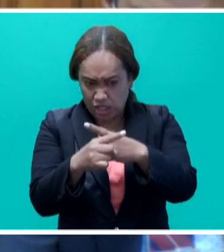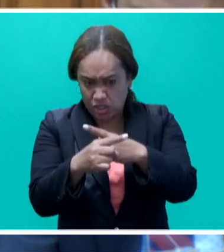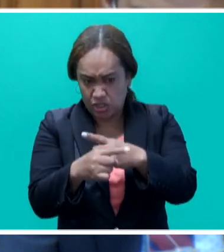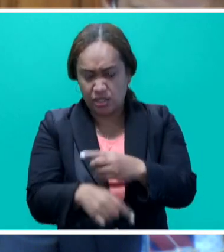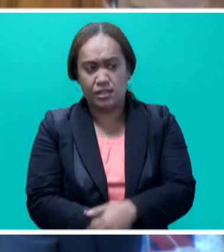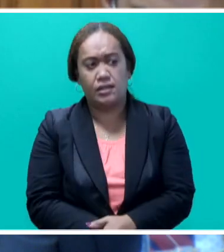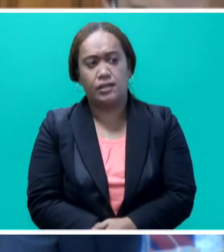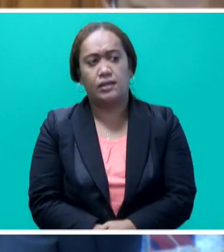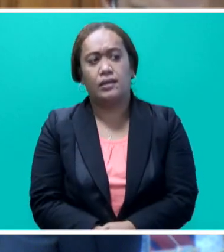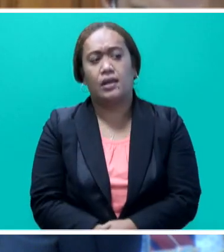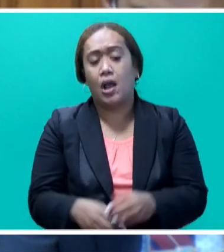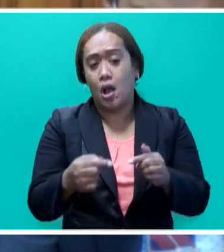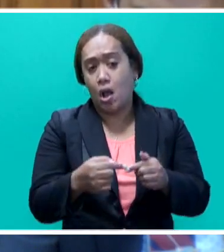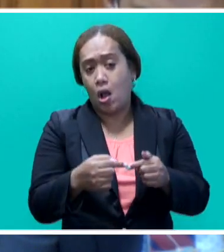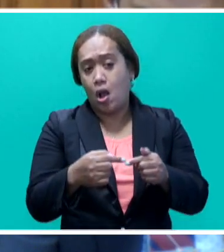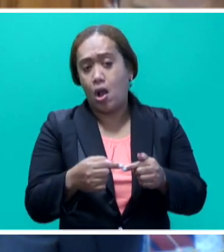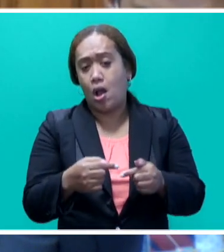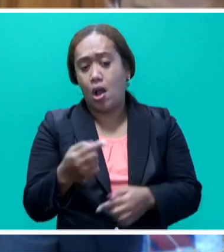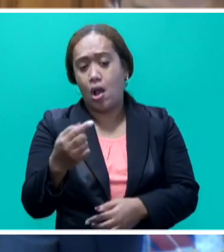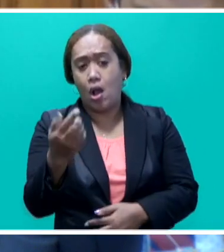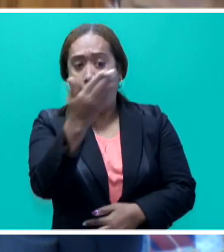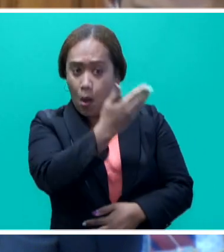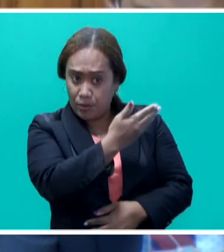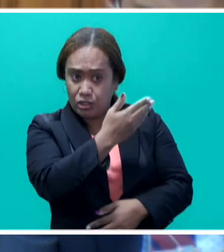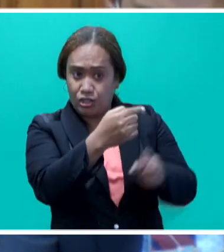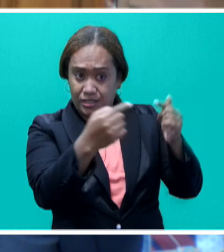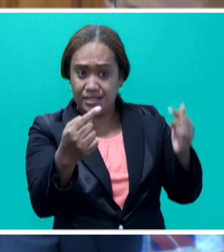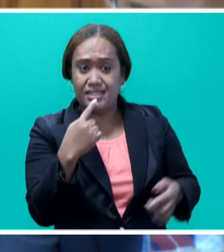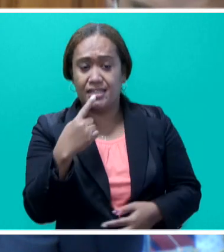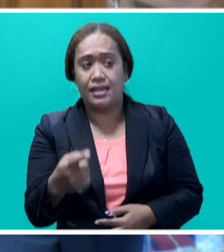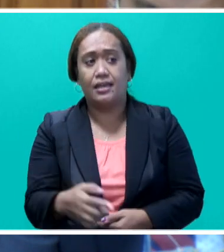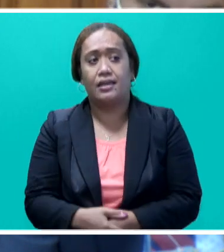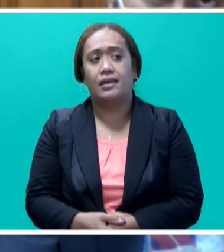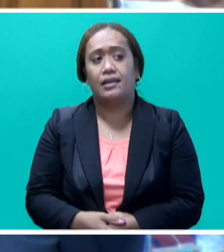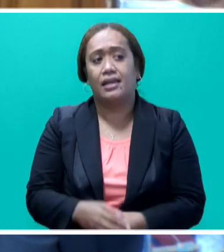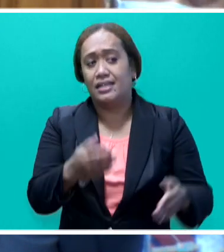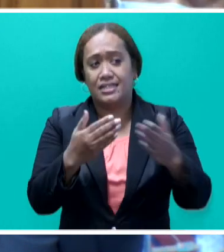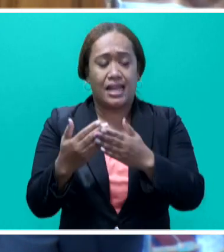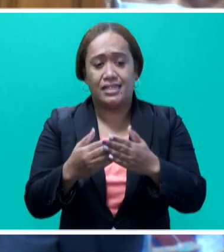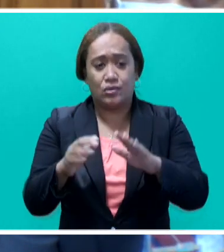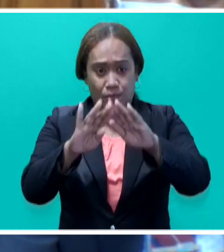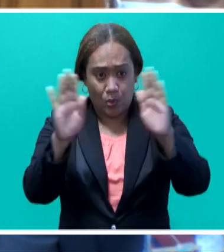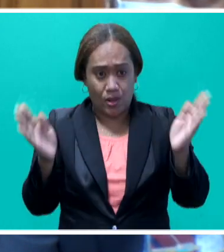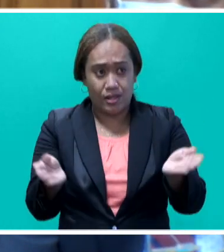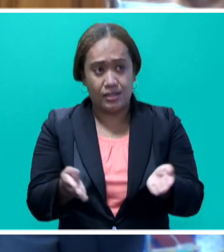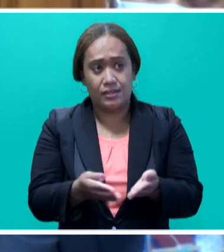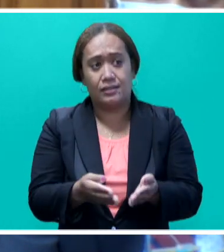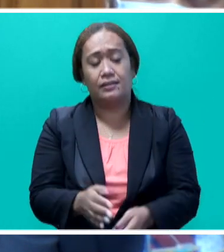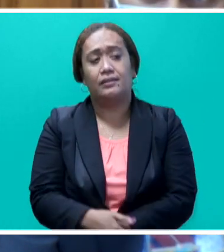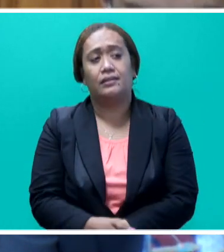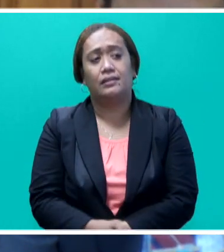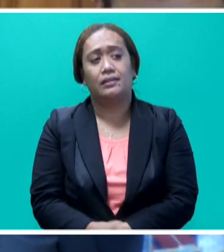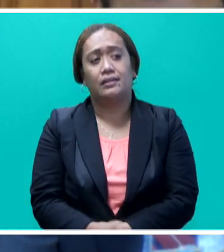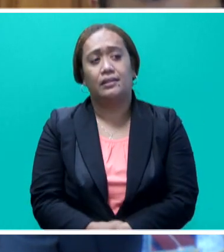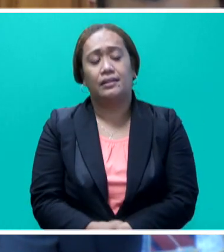that were made by the opposition. Firstly, Honourable Tumpuya, studies that are coming out from around the world, and